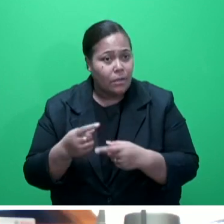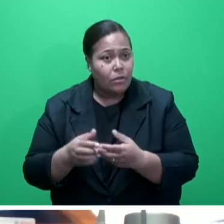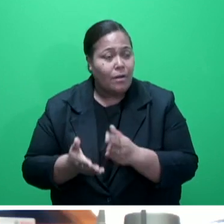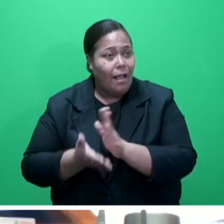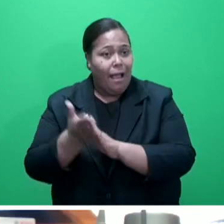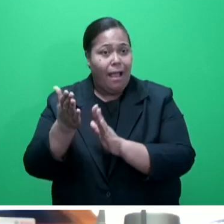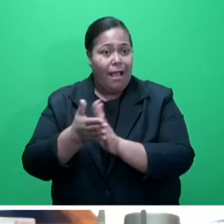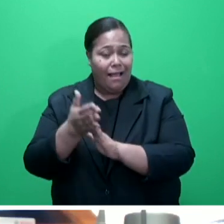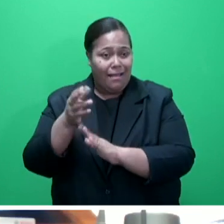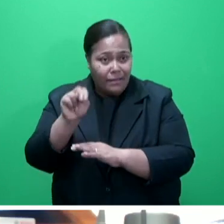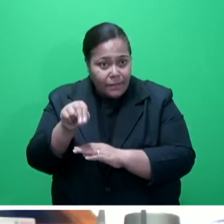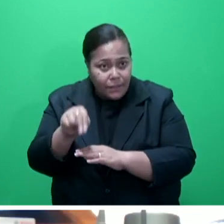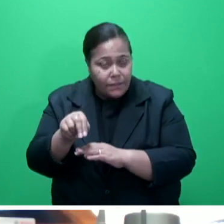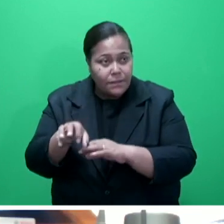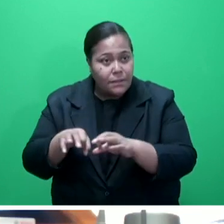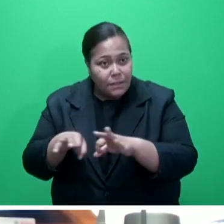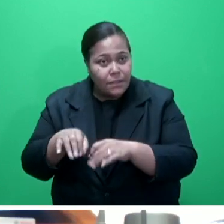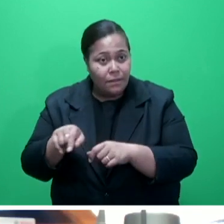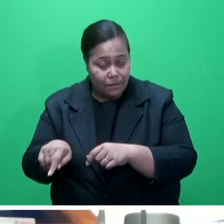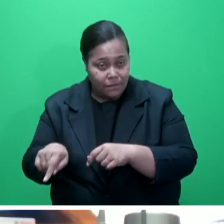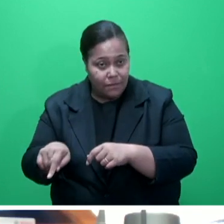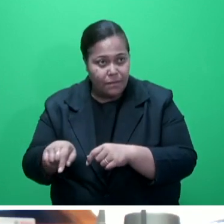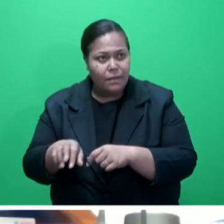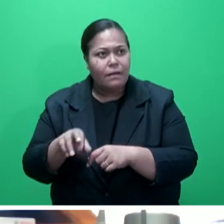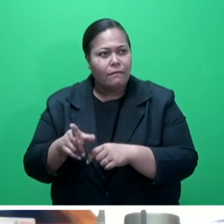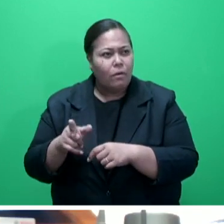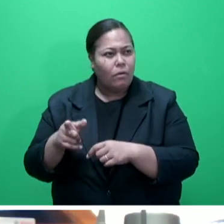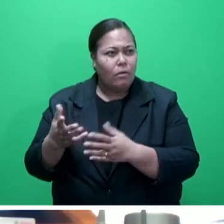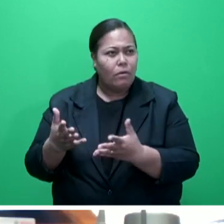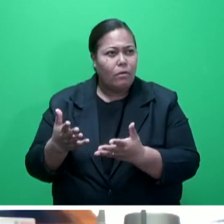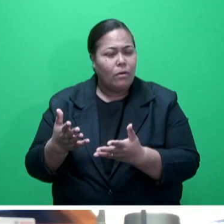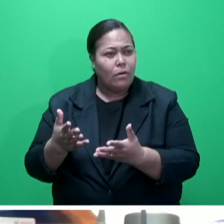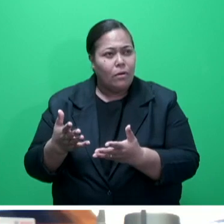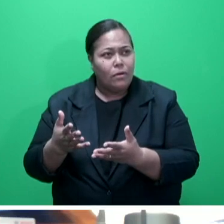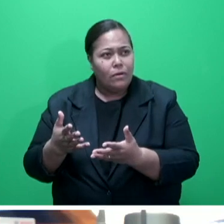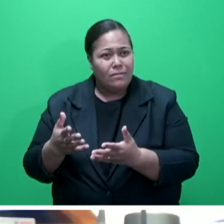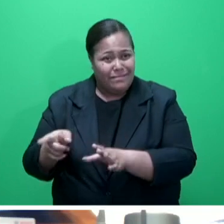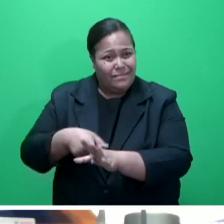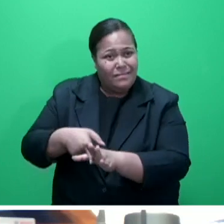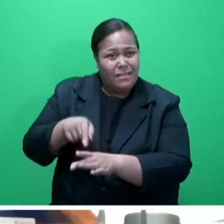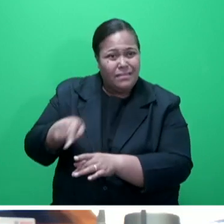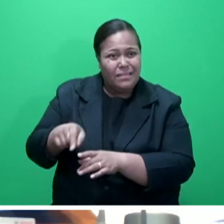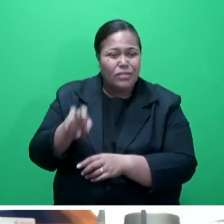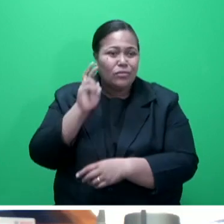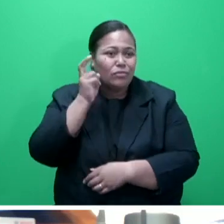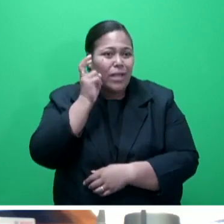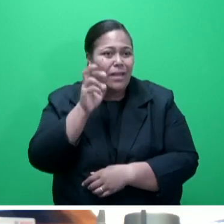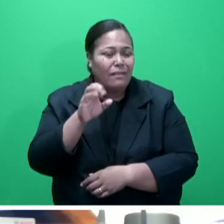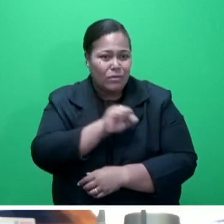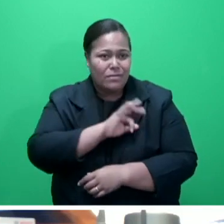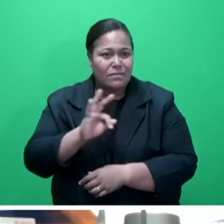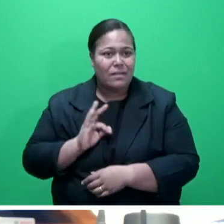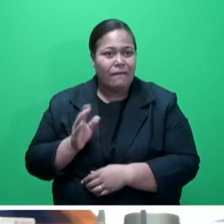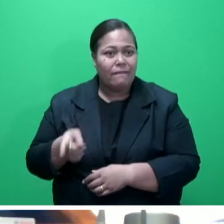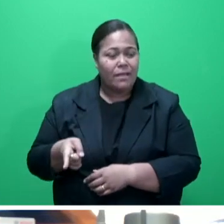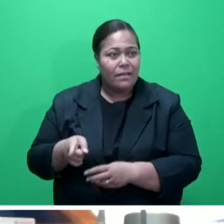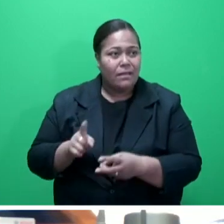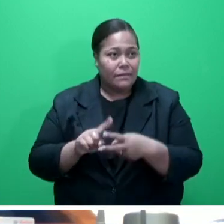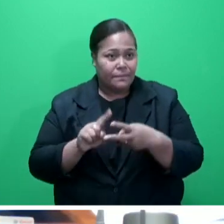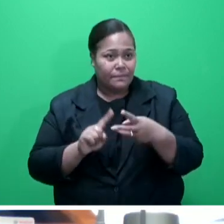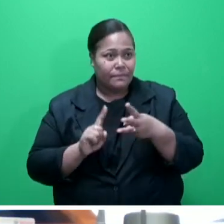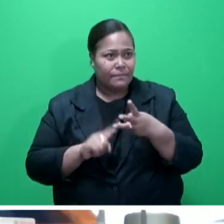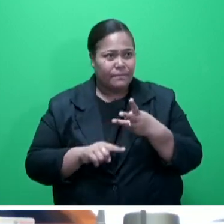efficiency particulate arresters, they call them. And of course, in terms of do you need training in respect of,